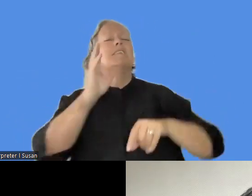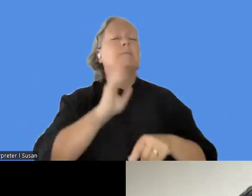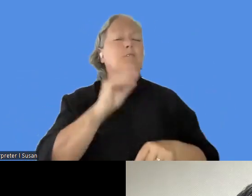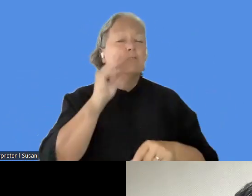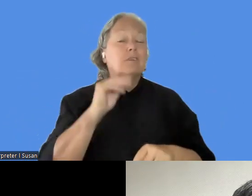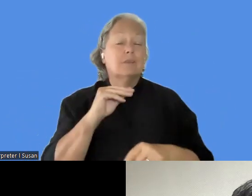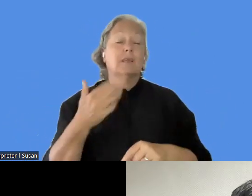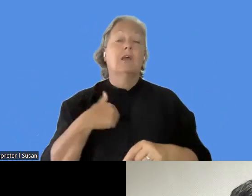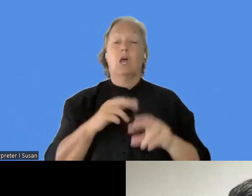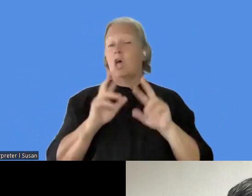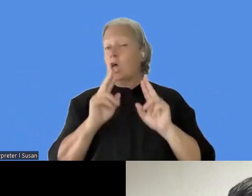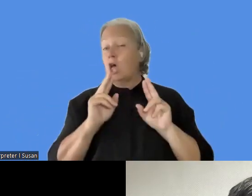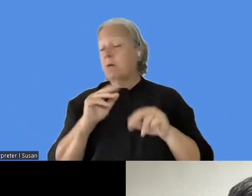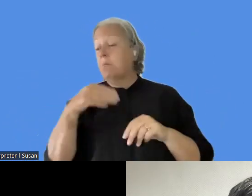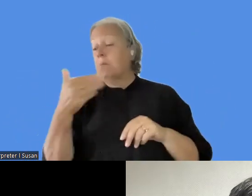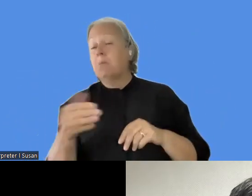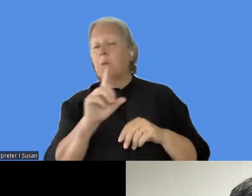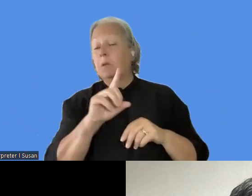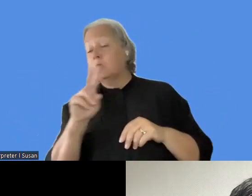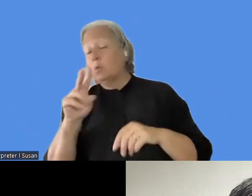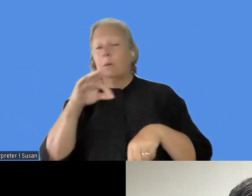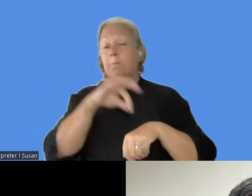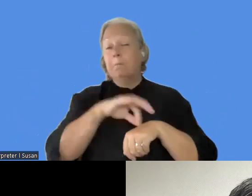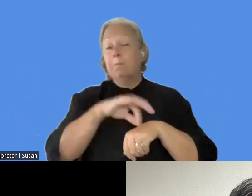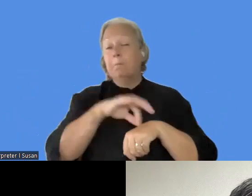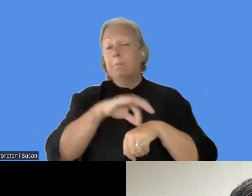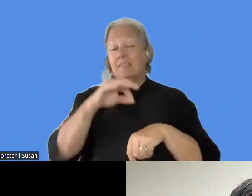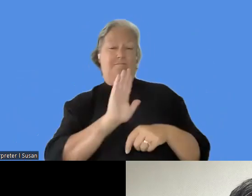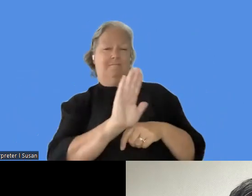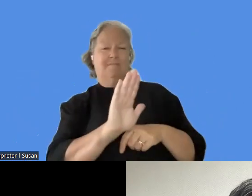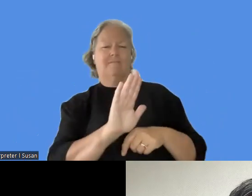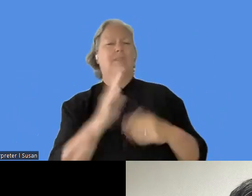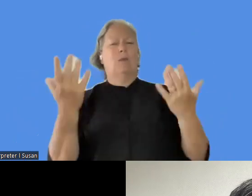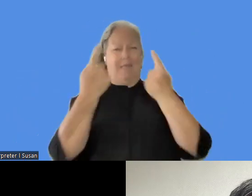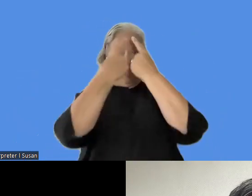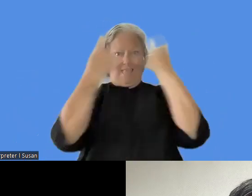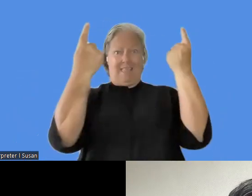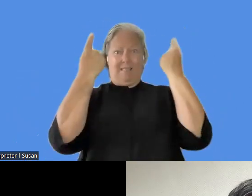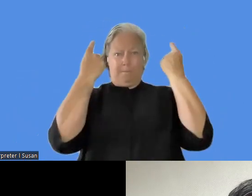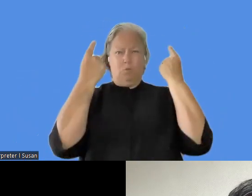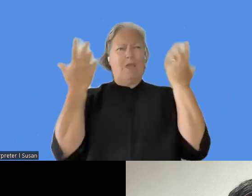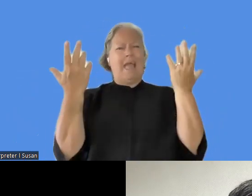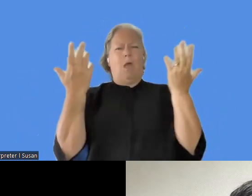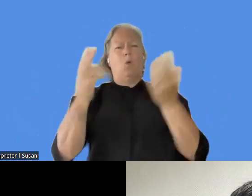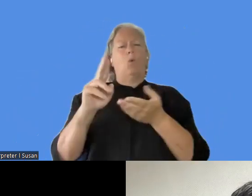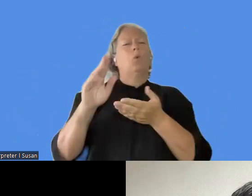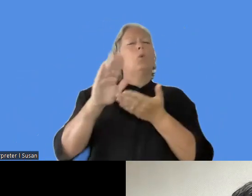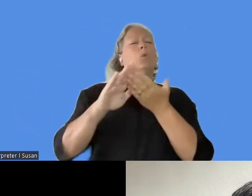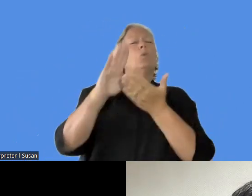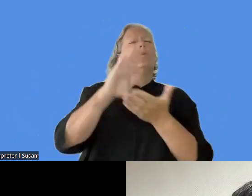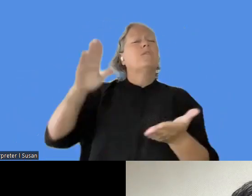in the next couple of minutes how academia, how universities are contributing